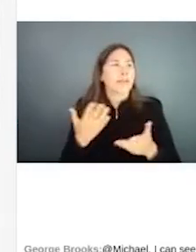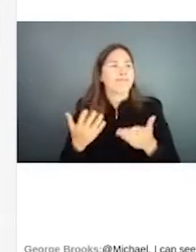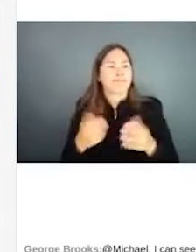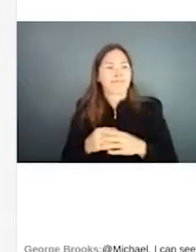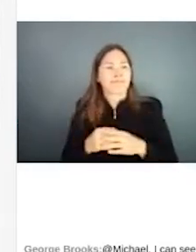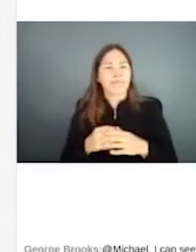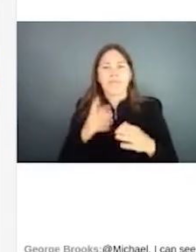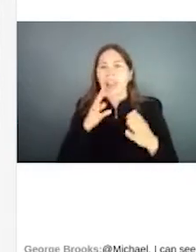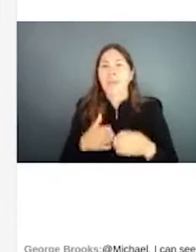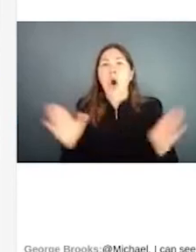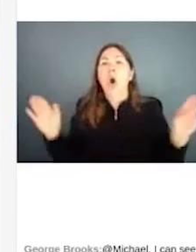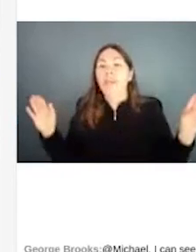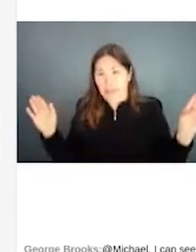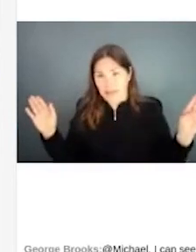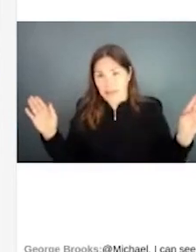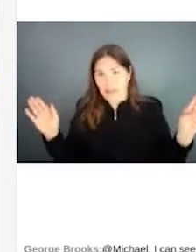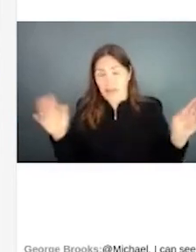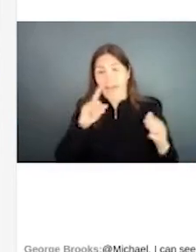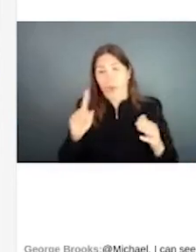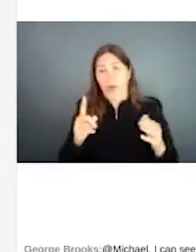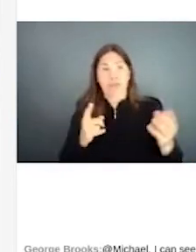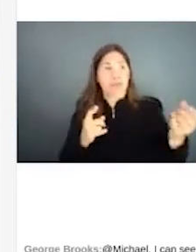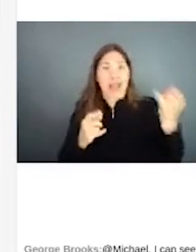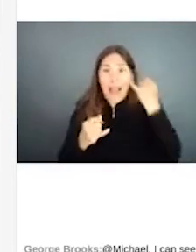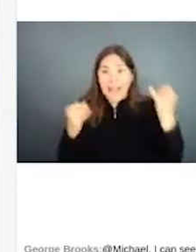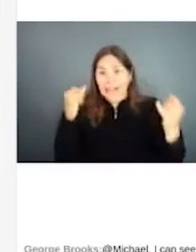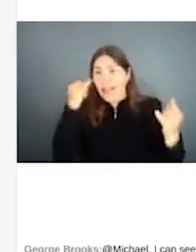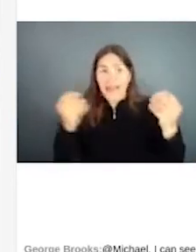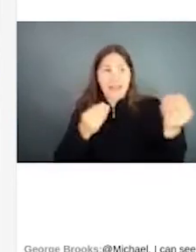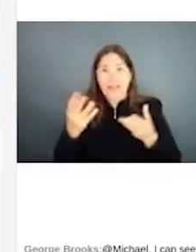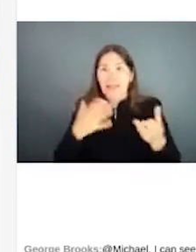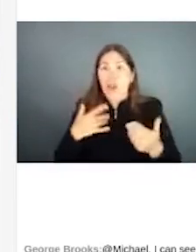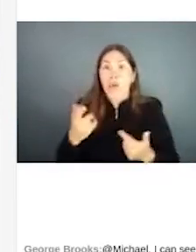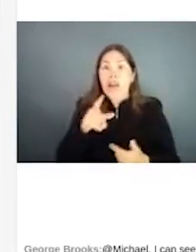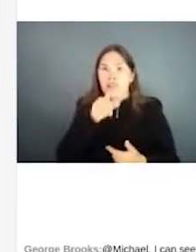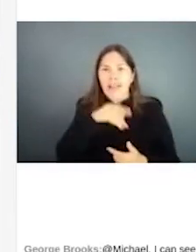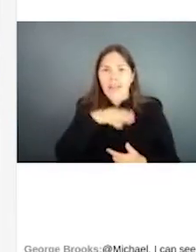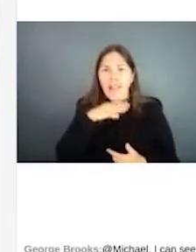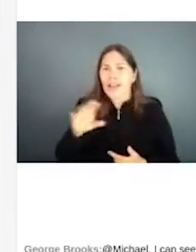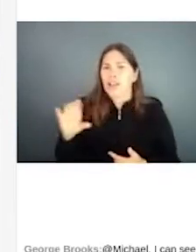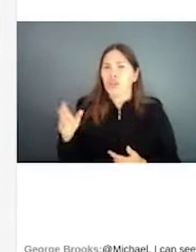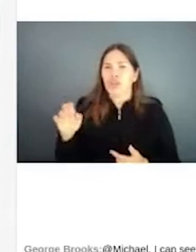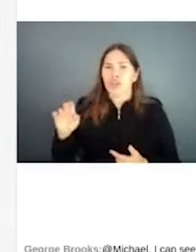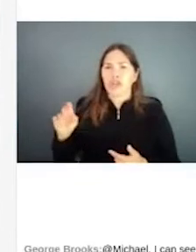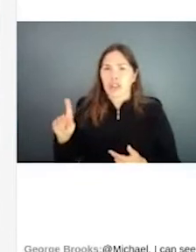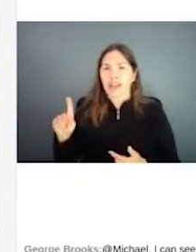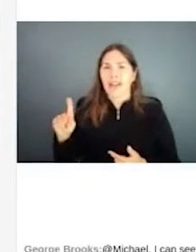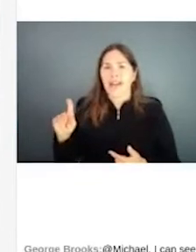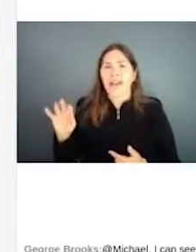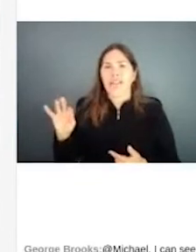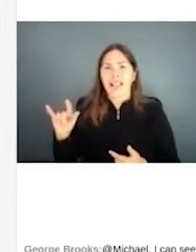Always open for ideas, right? One thing I learned from Chick-fil-A is when they're working, you got to get around,